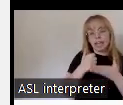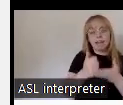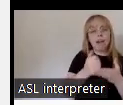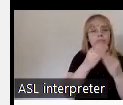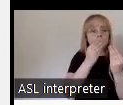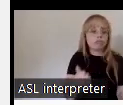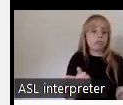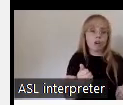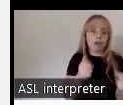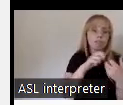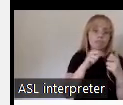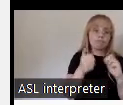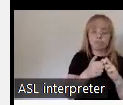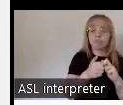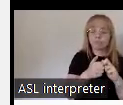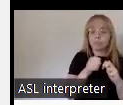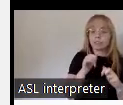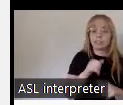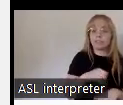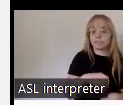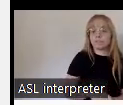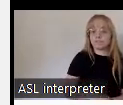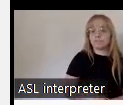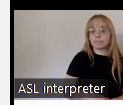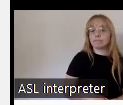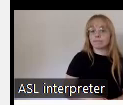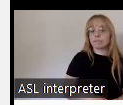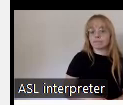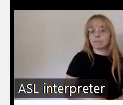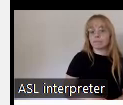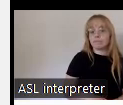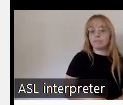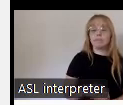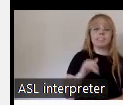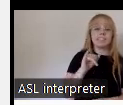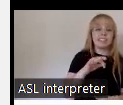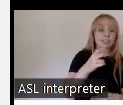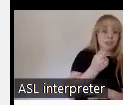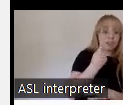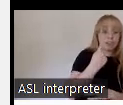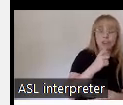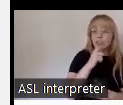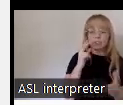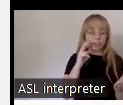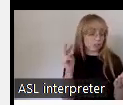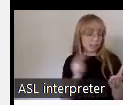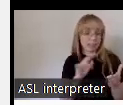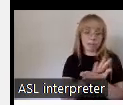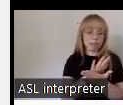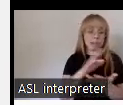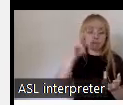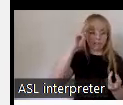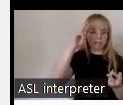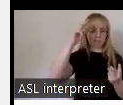resolve if you see that there's a discrepancy between what you had understood and what you see on that benefits lookup.